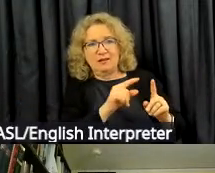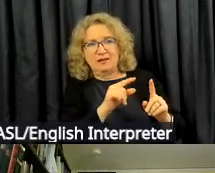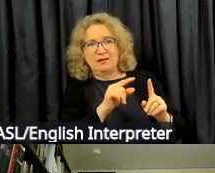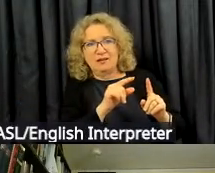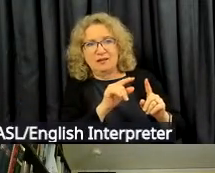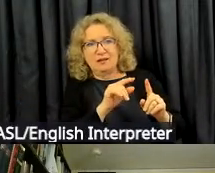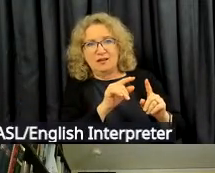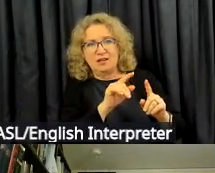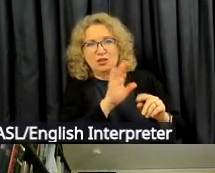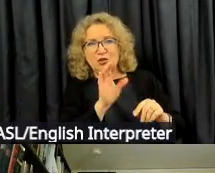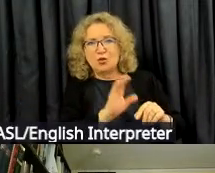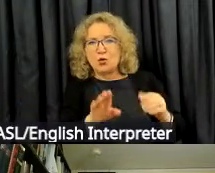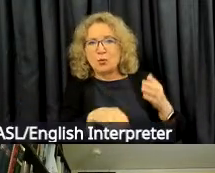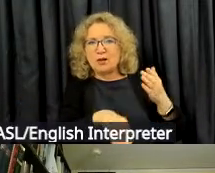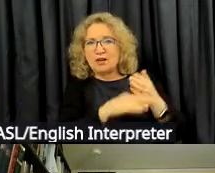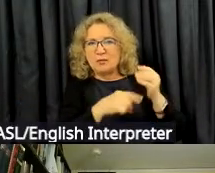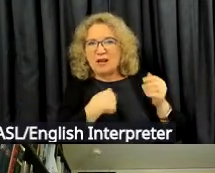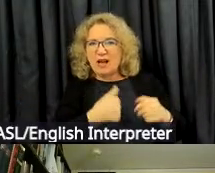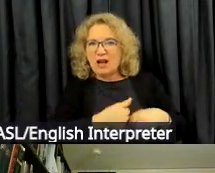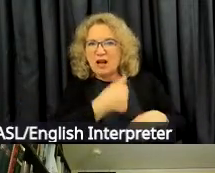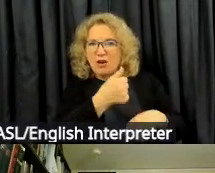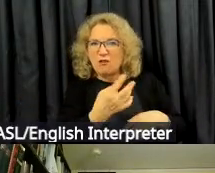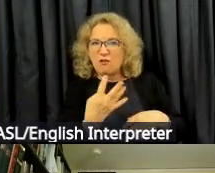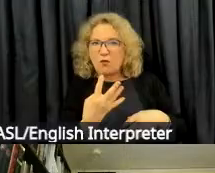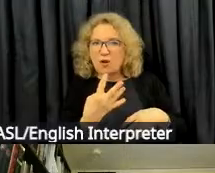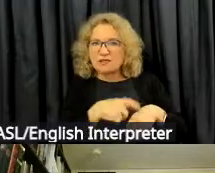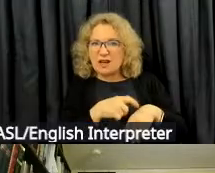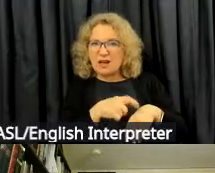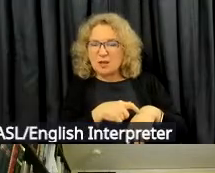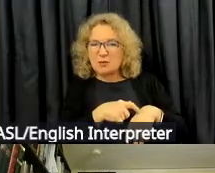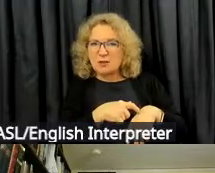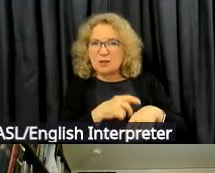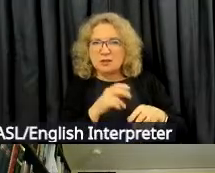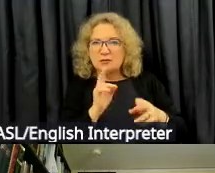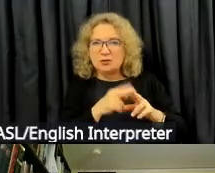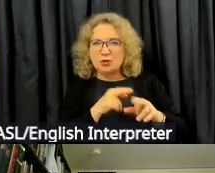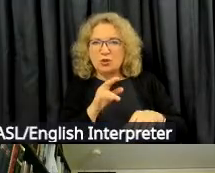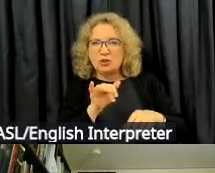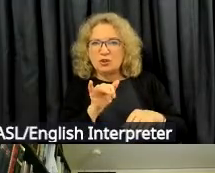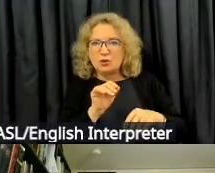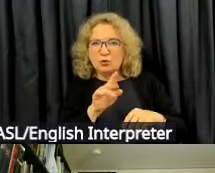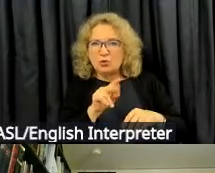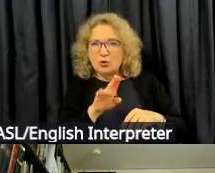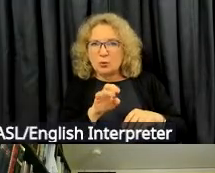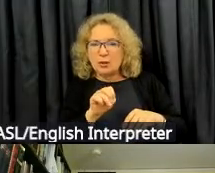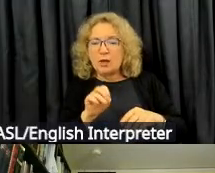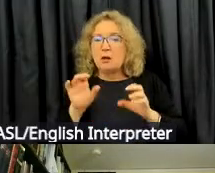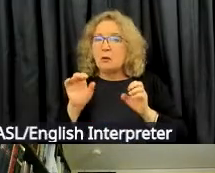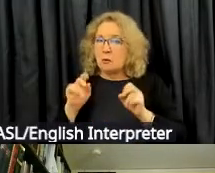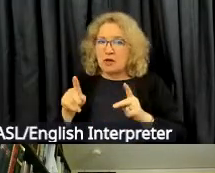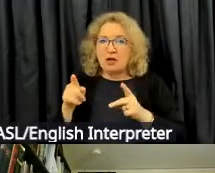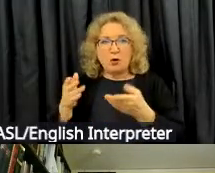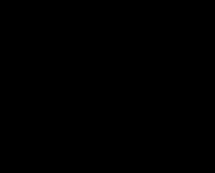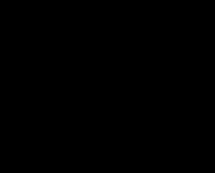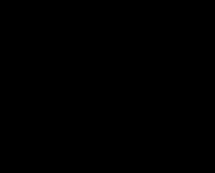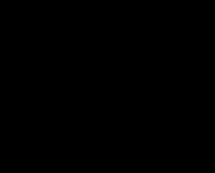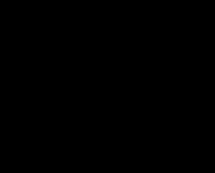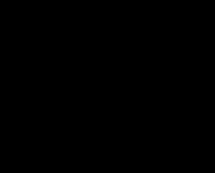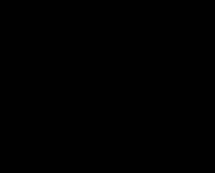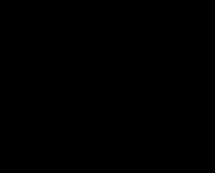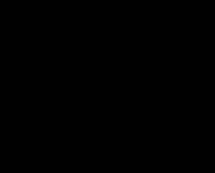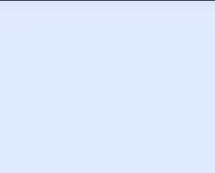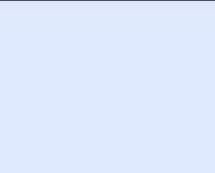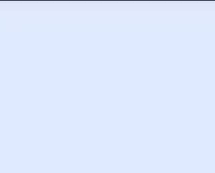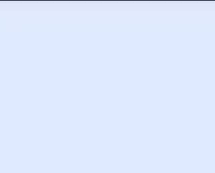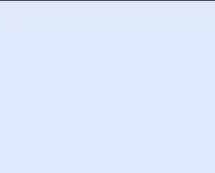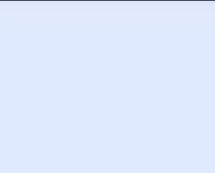whatever that Zoom 4 times. Oh, okay. Well, you've joined us now, and I'd love to have you address the advisory